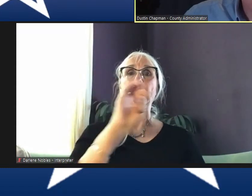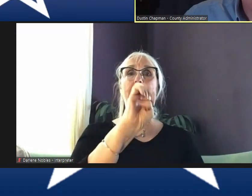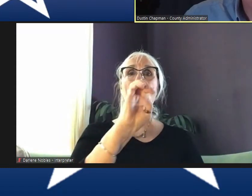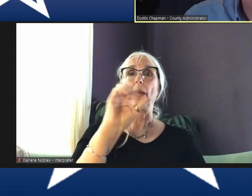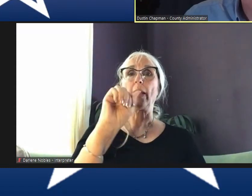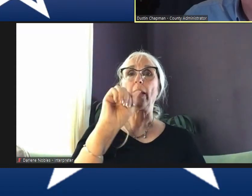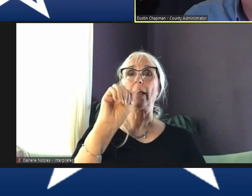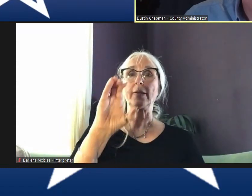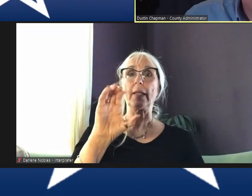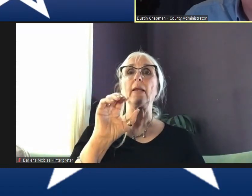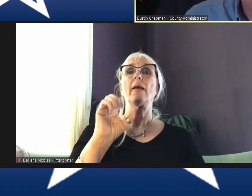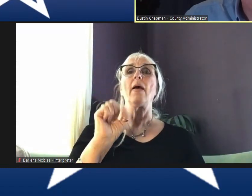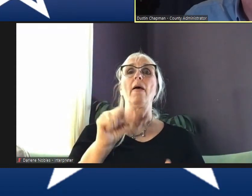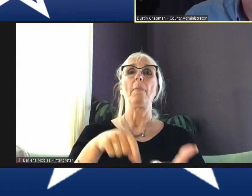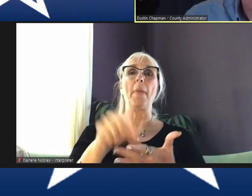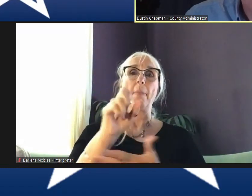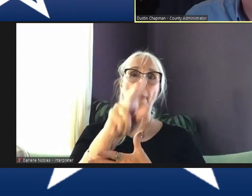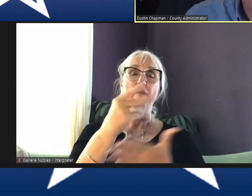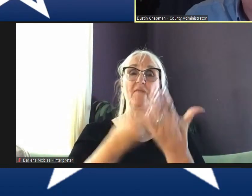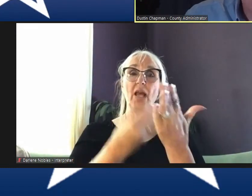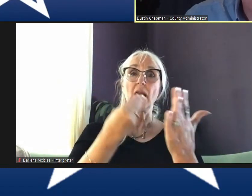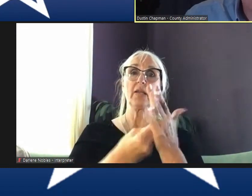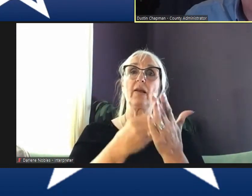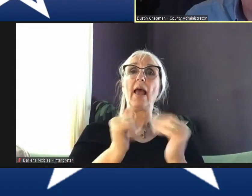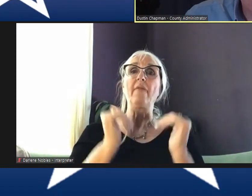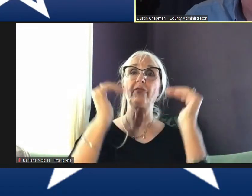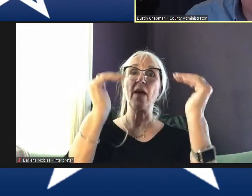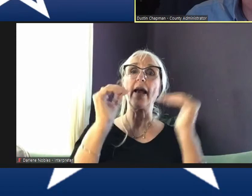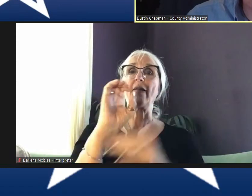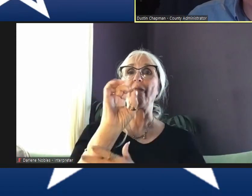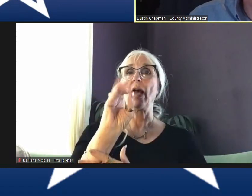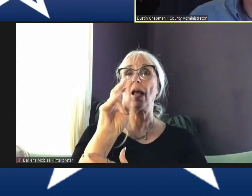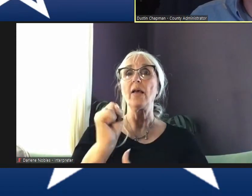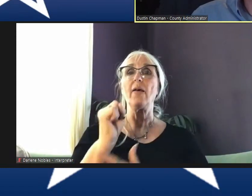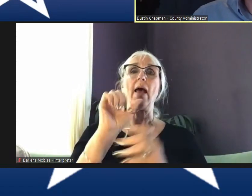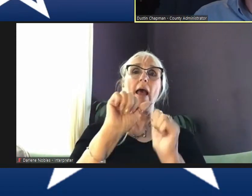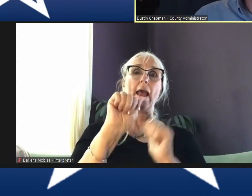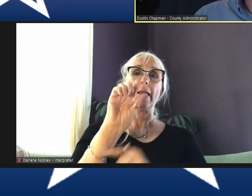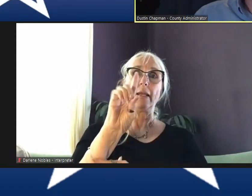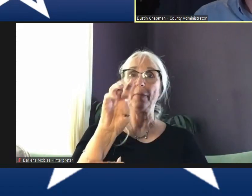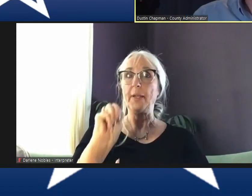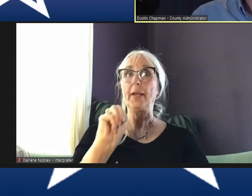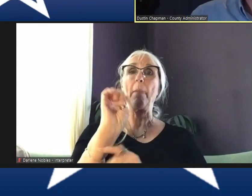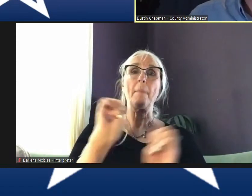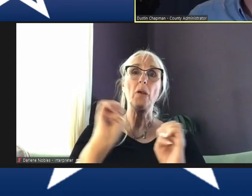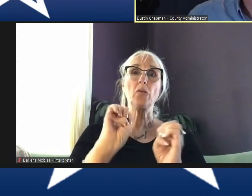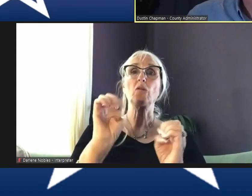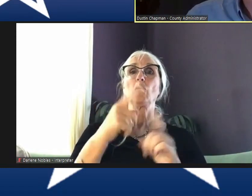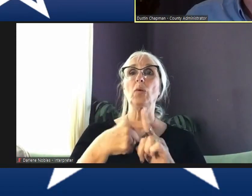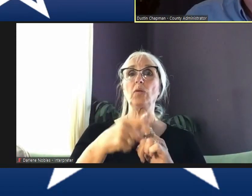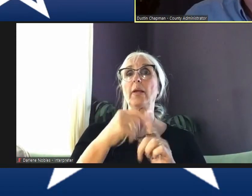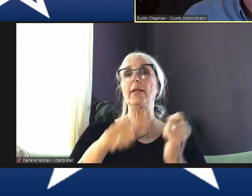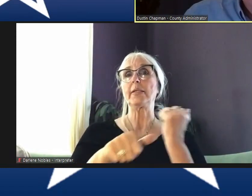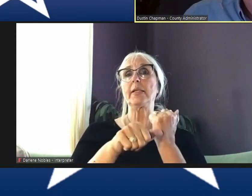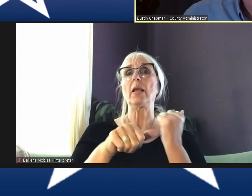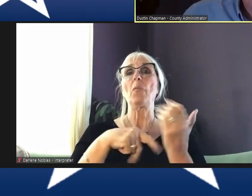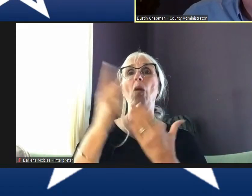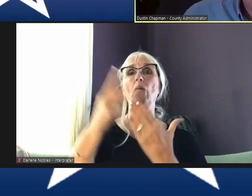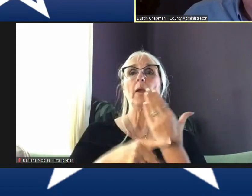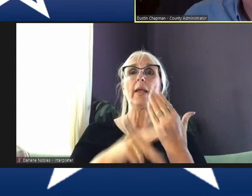for reimbursement of funds and for advance of funds for administration of emergency rental assistance programs ERA1